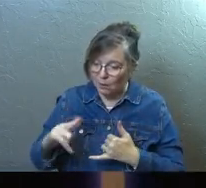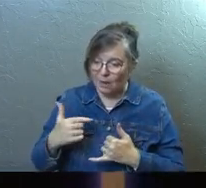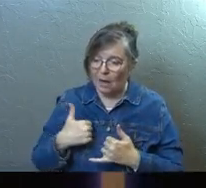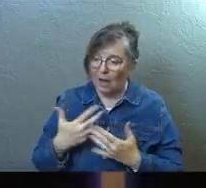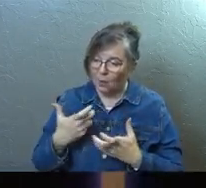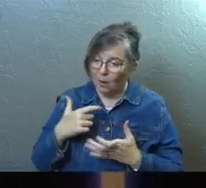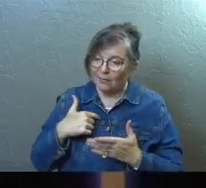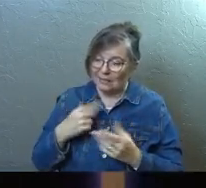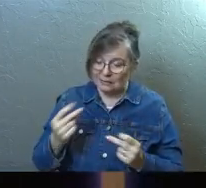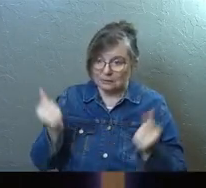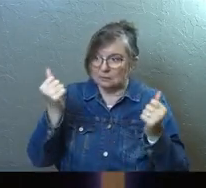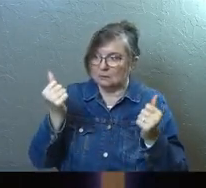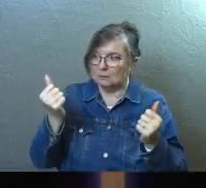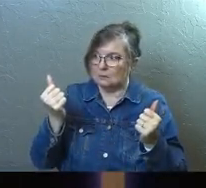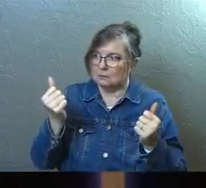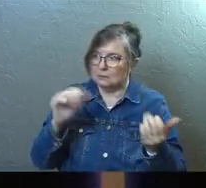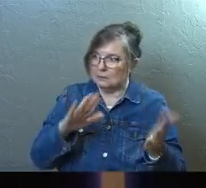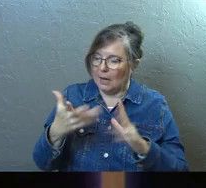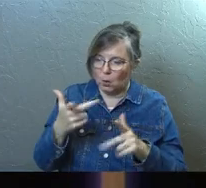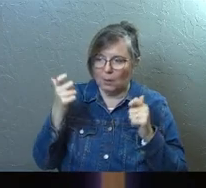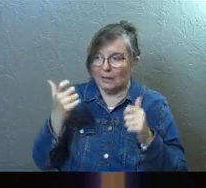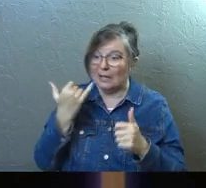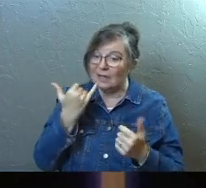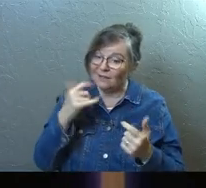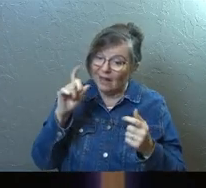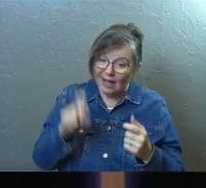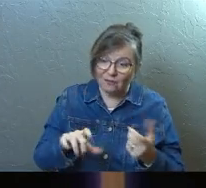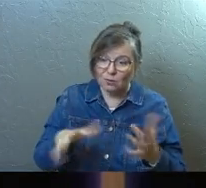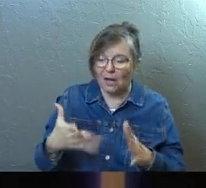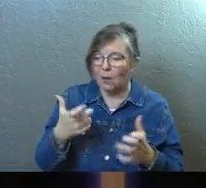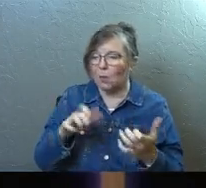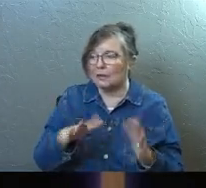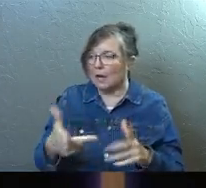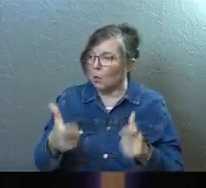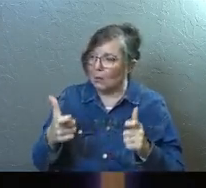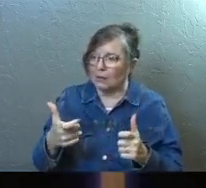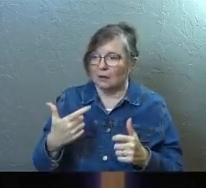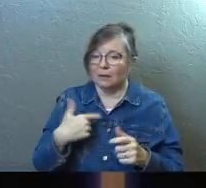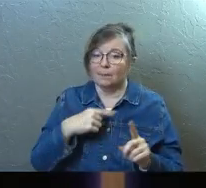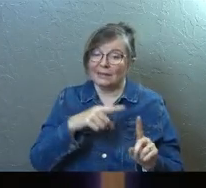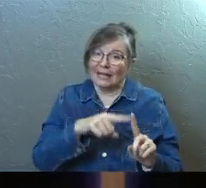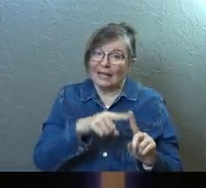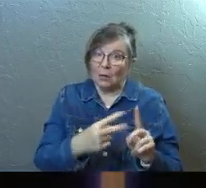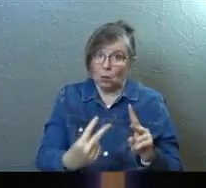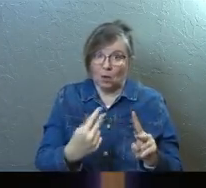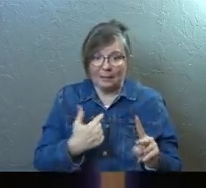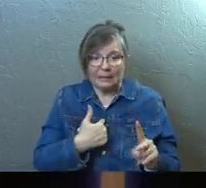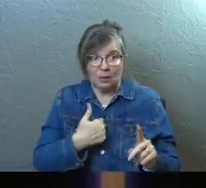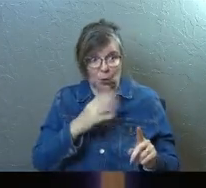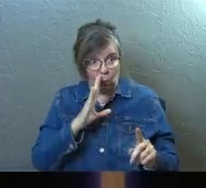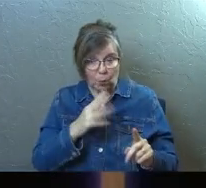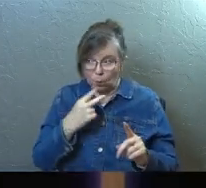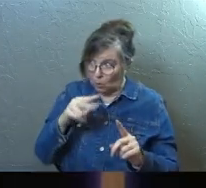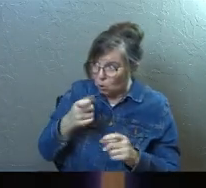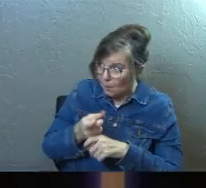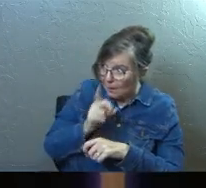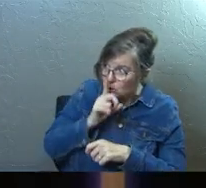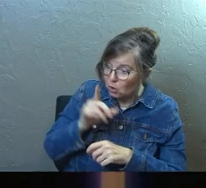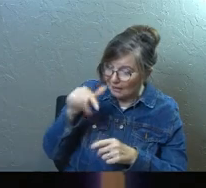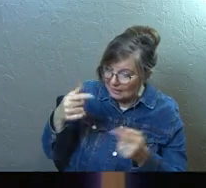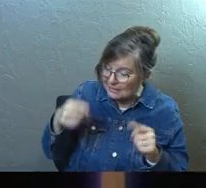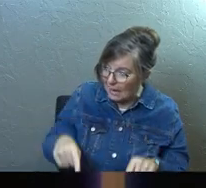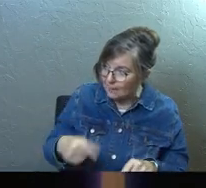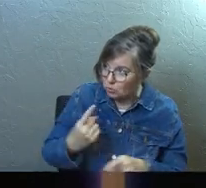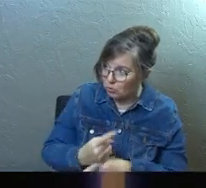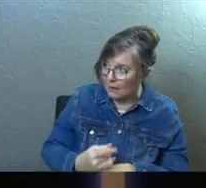and I want this to go. If it comes to it, I want it to be quick. And he was looking at me, he's like, would you make sure that